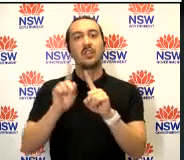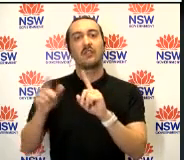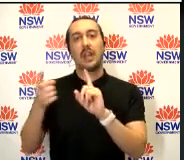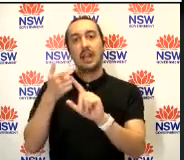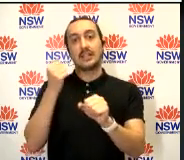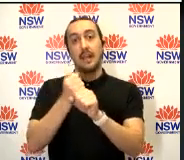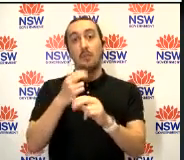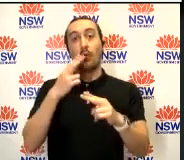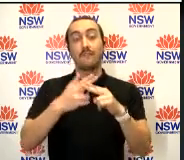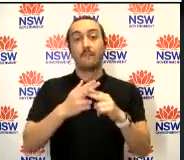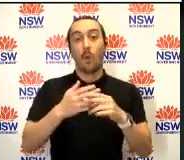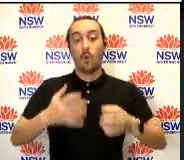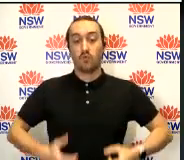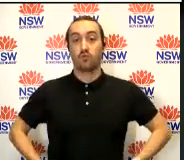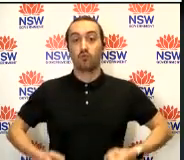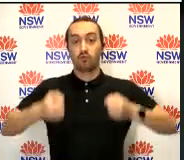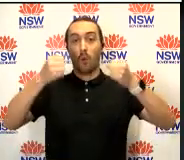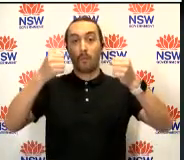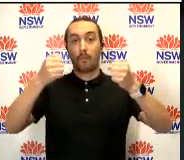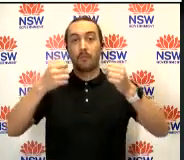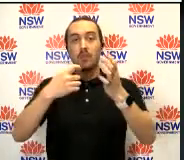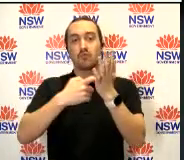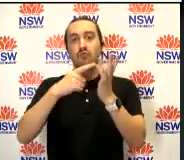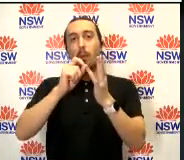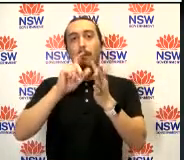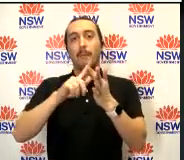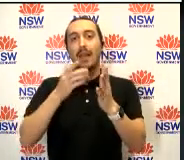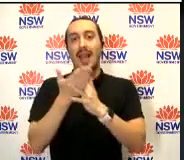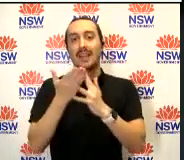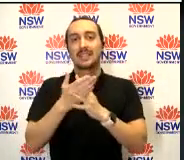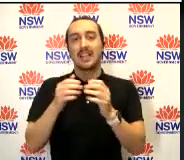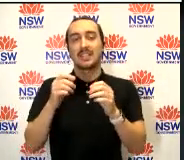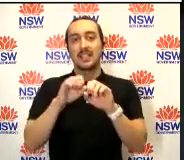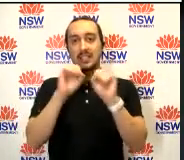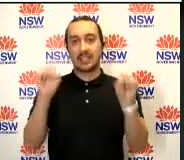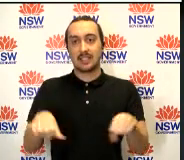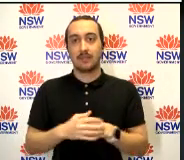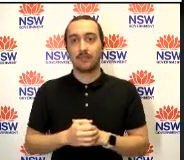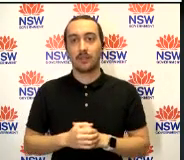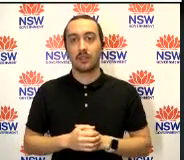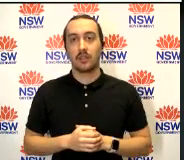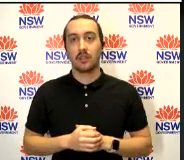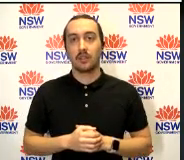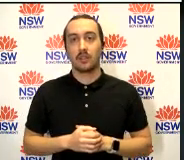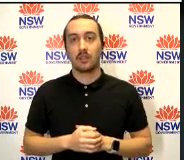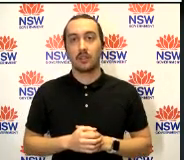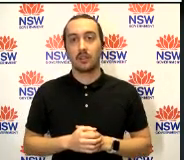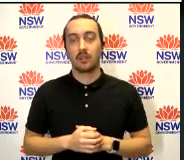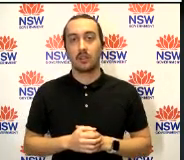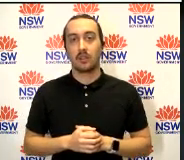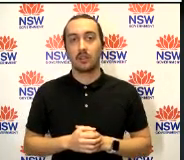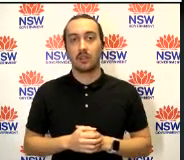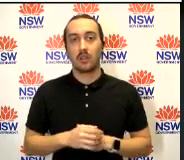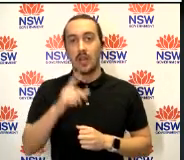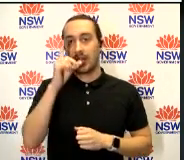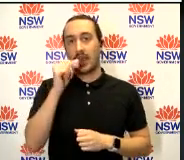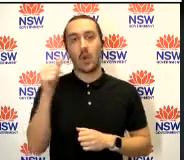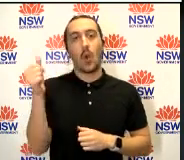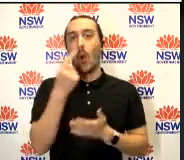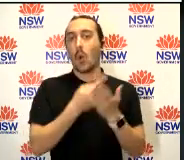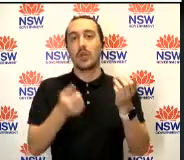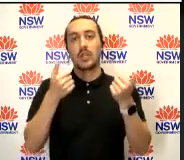system. This is only to be used if you cannot use a fall prevention device. This system is only effective